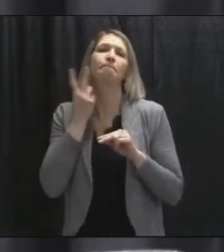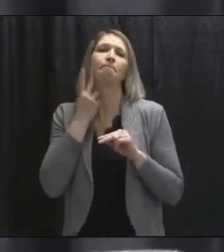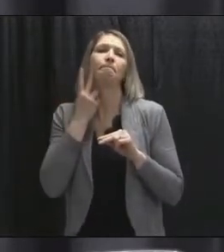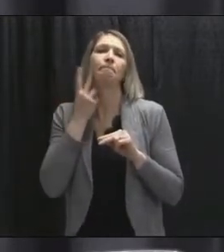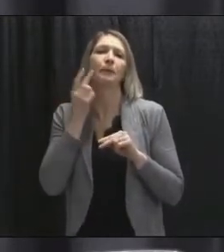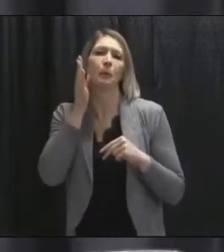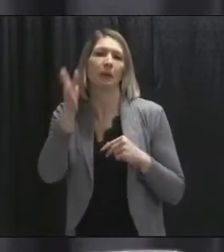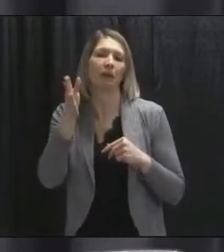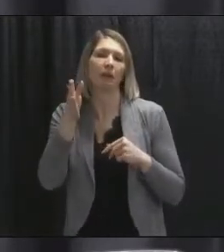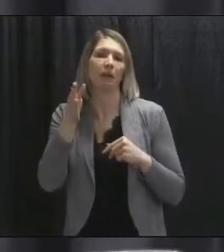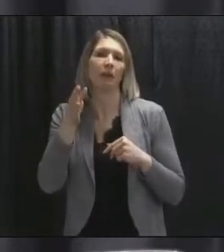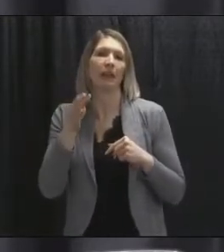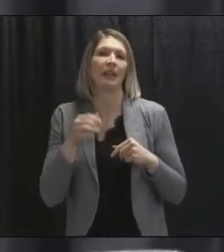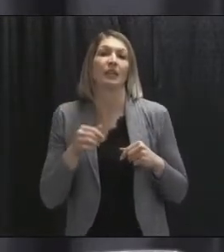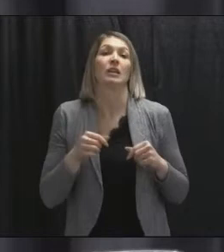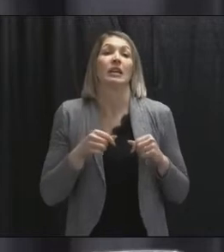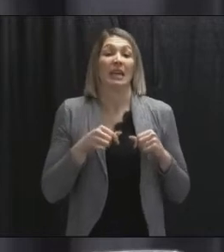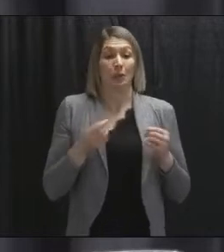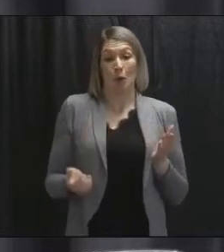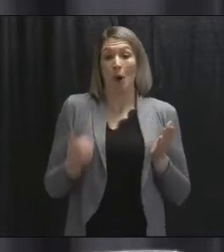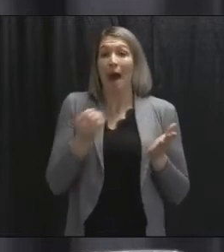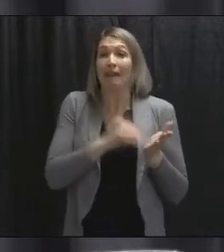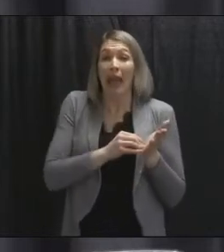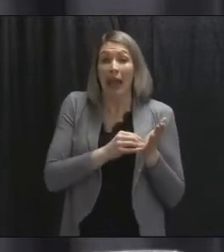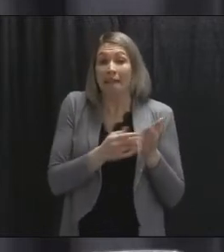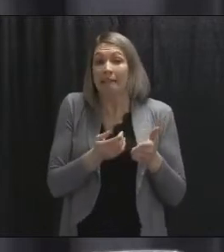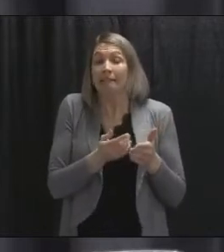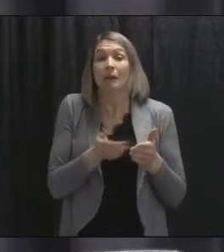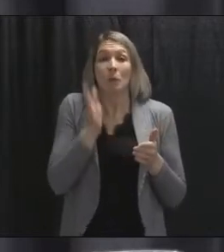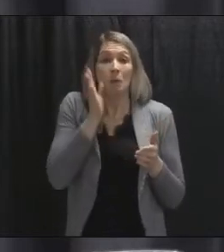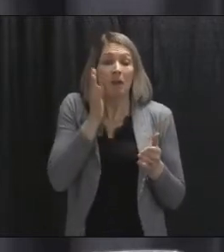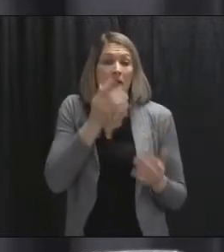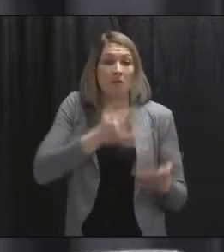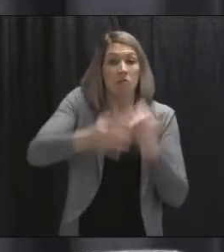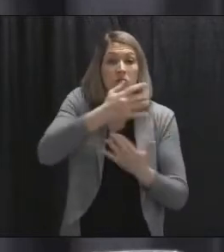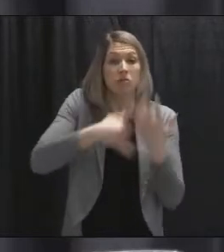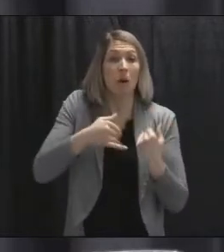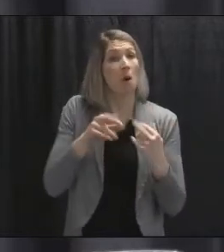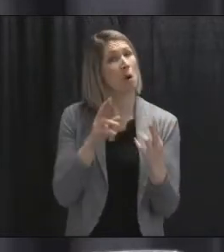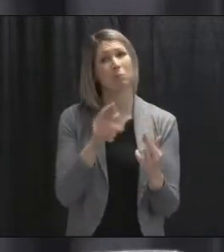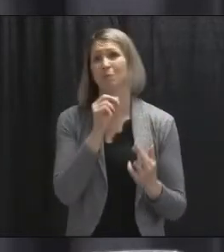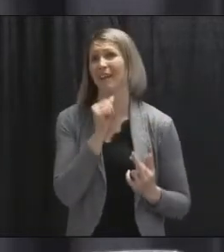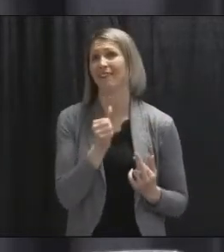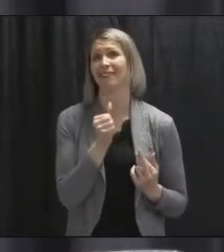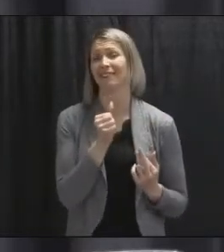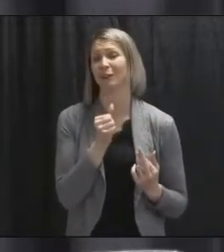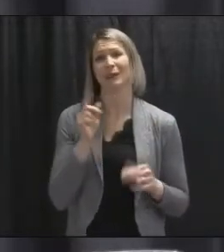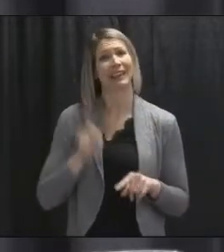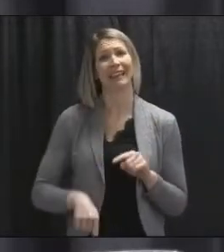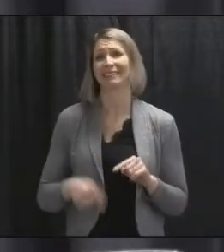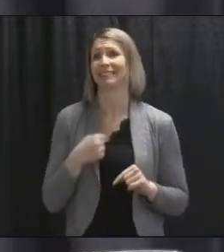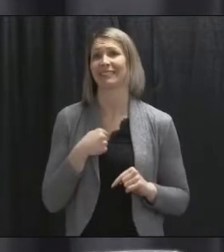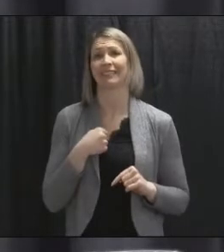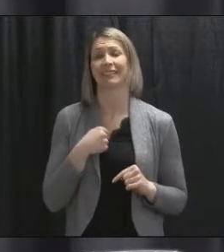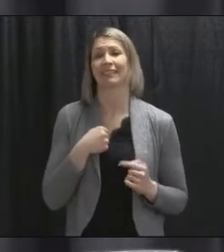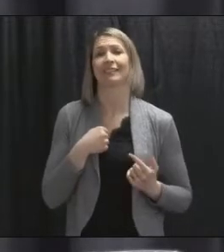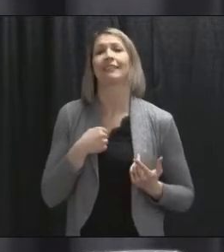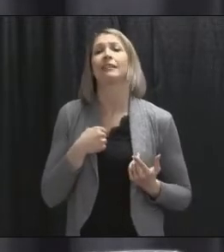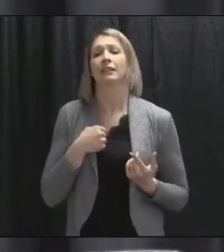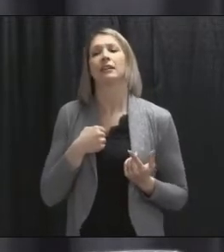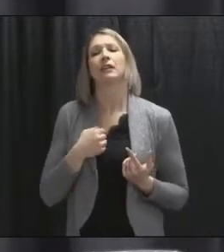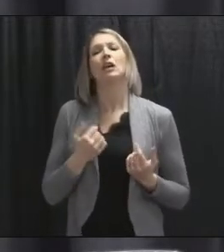that we slip no further. You've heard Dr. Fitzgerald from day to day talk about management of the